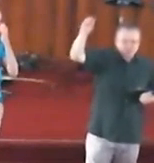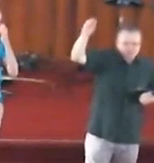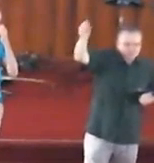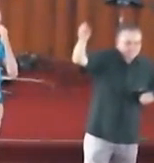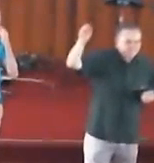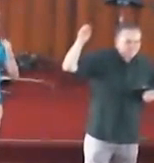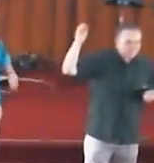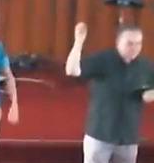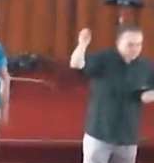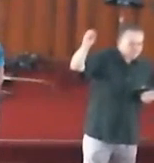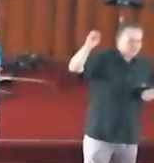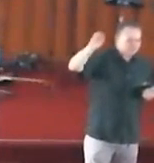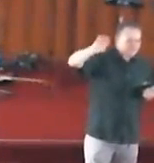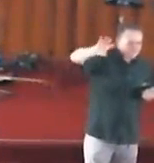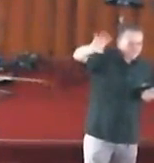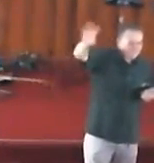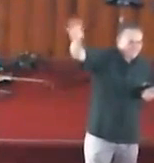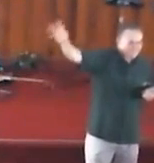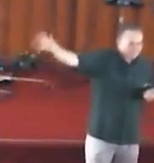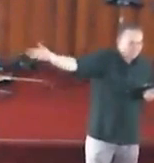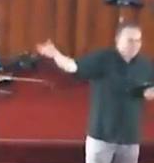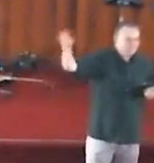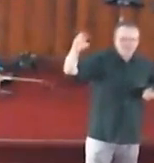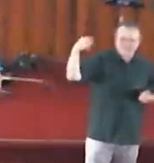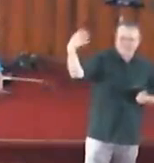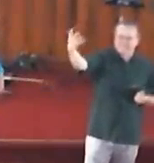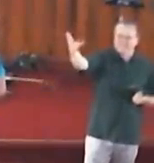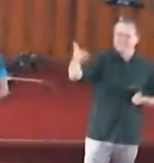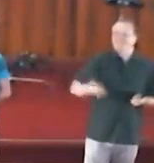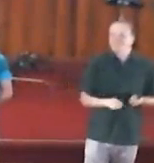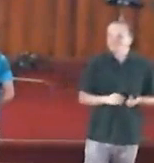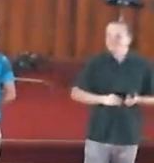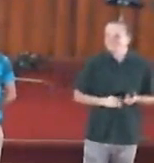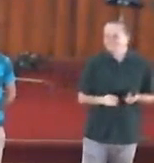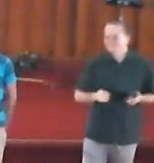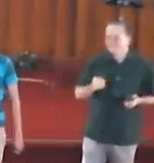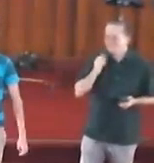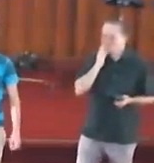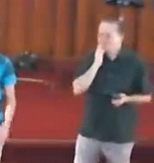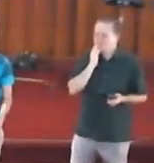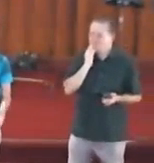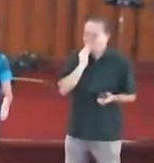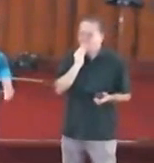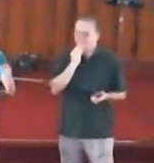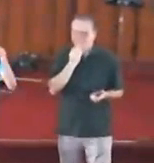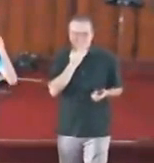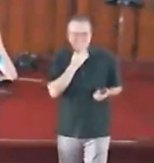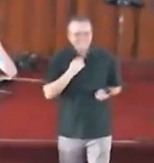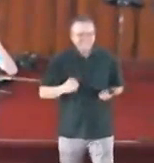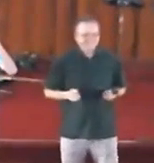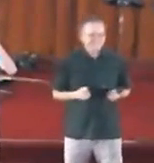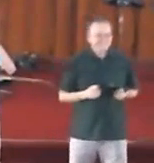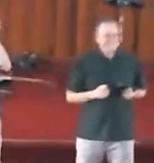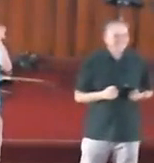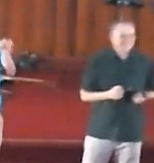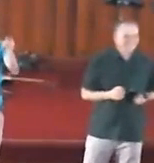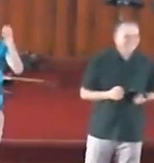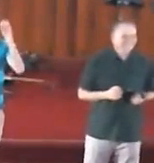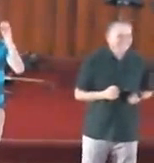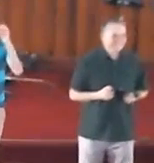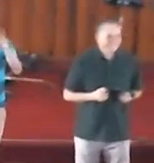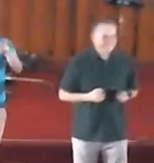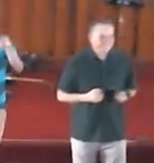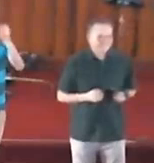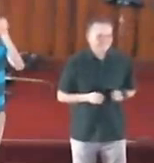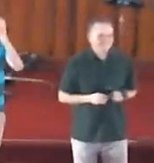las gotitas y la luz que pasa y el prisma que se genera. But in high school I learned that this is the rainbow is really